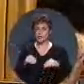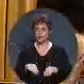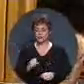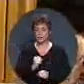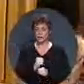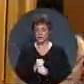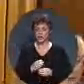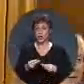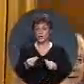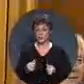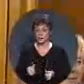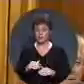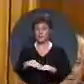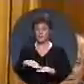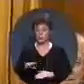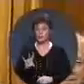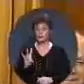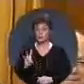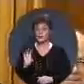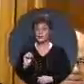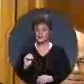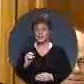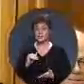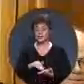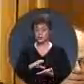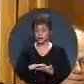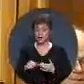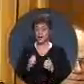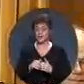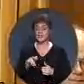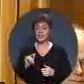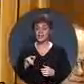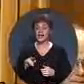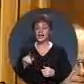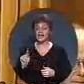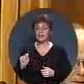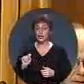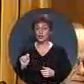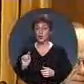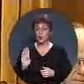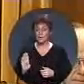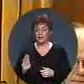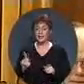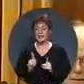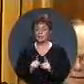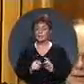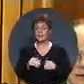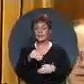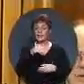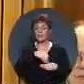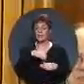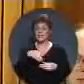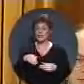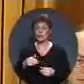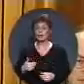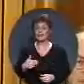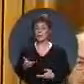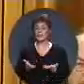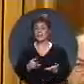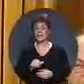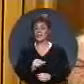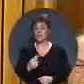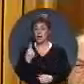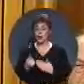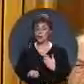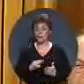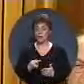Labour spent at least $70,000 for his tour of Quebec with his flight from Thunder Bay and his Tory blue backdrops that will only be used